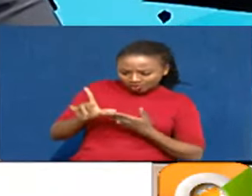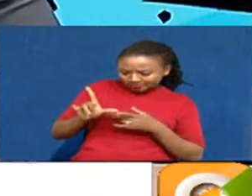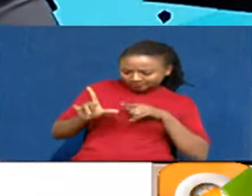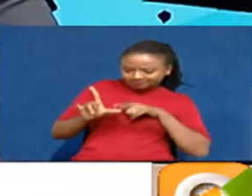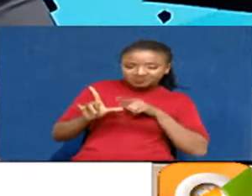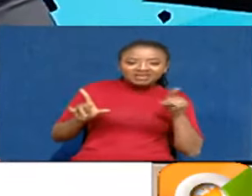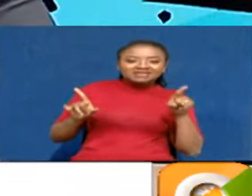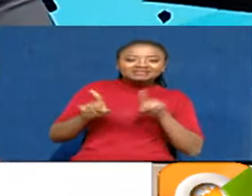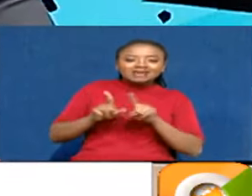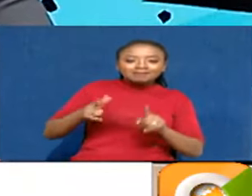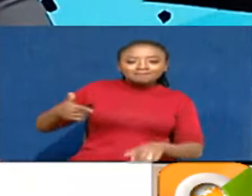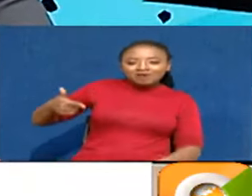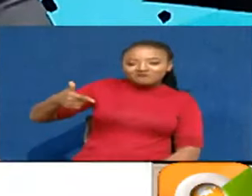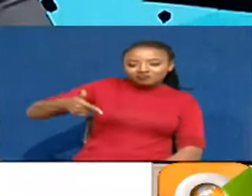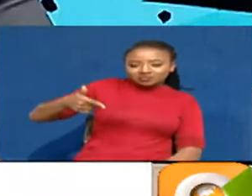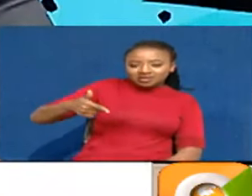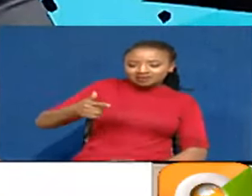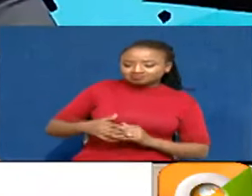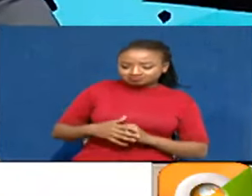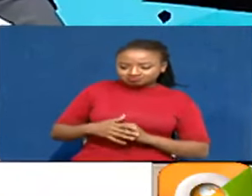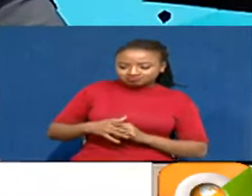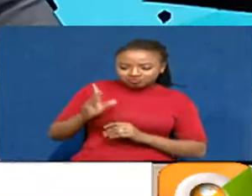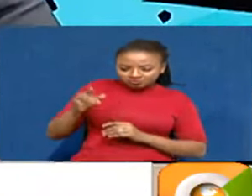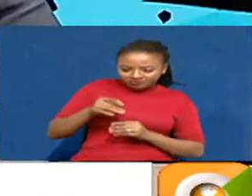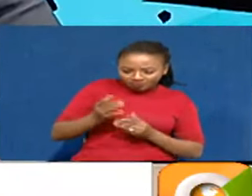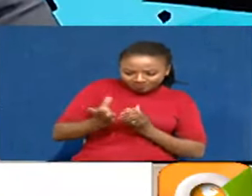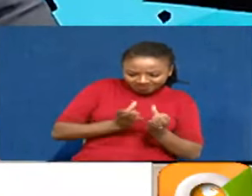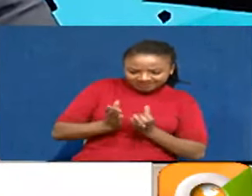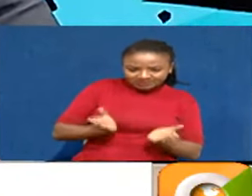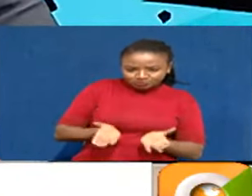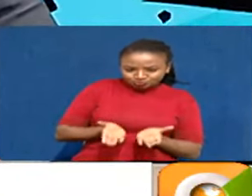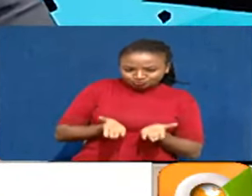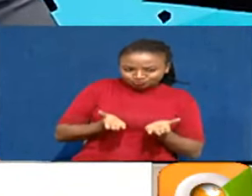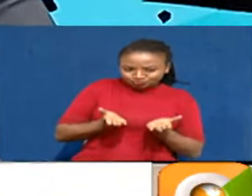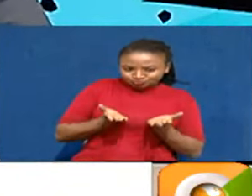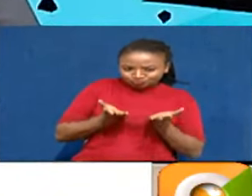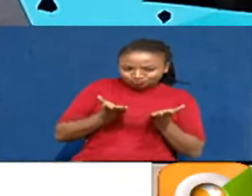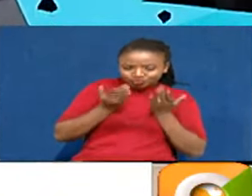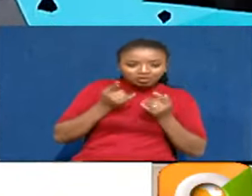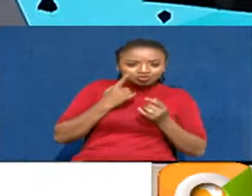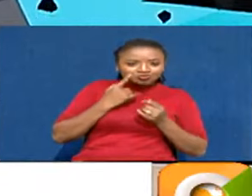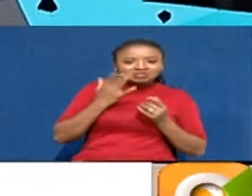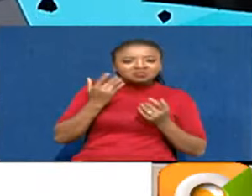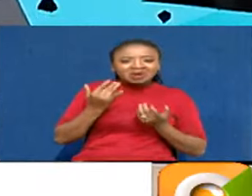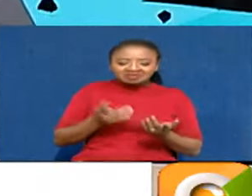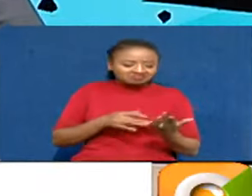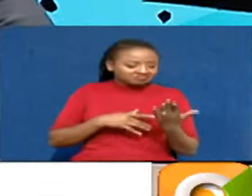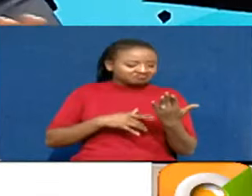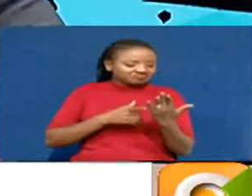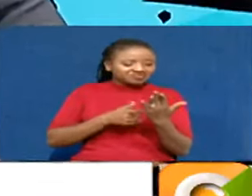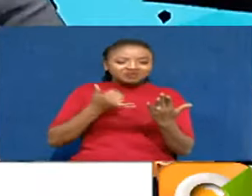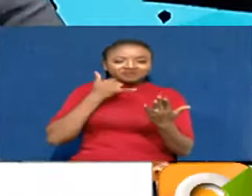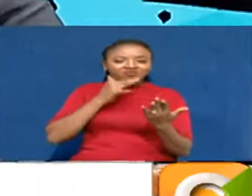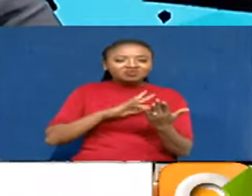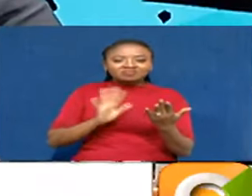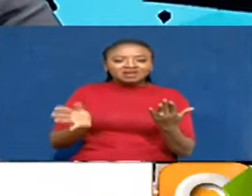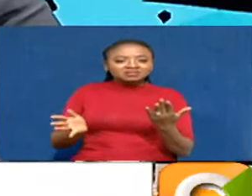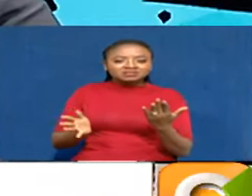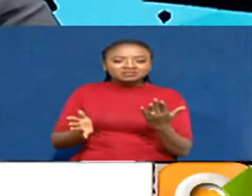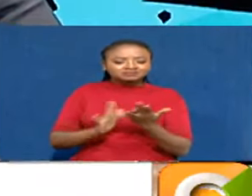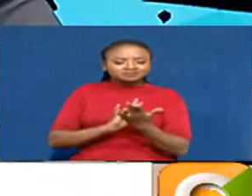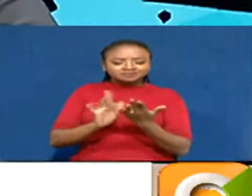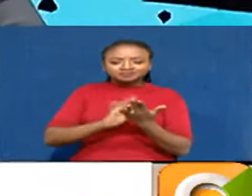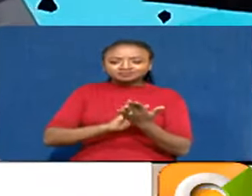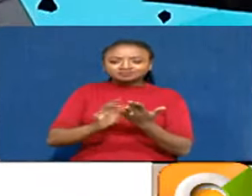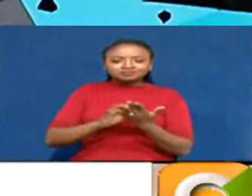right? And now that we'll have good laws, a basic rule book, how to do debt collection, who to list